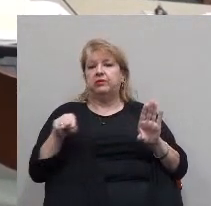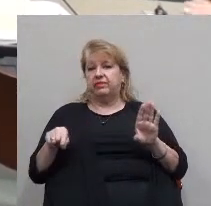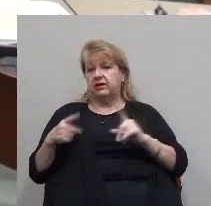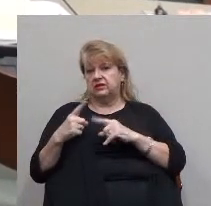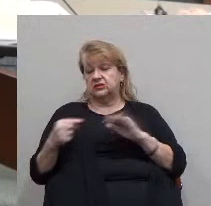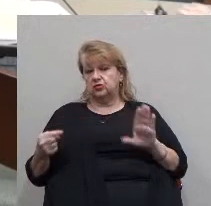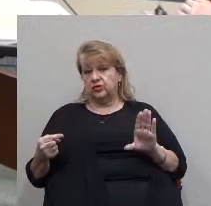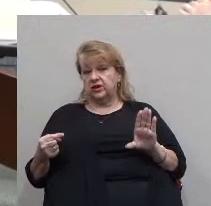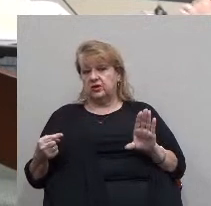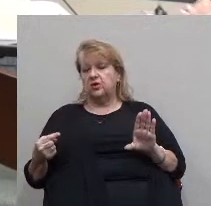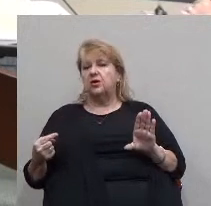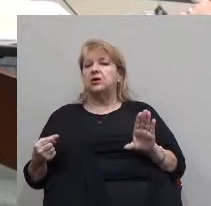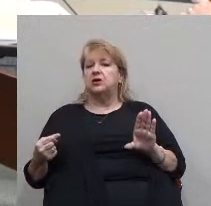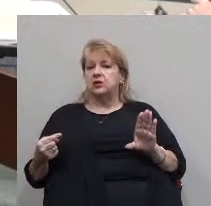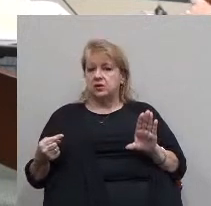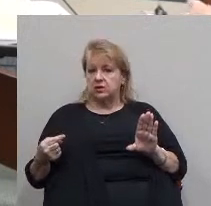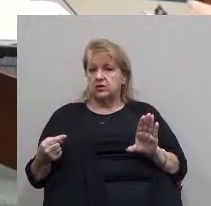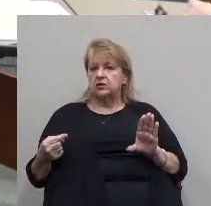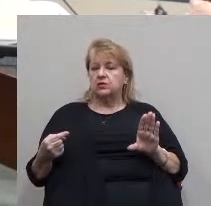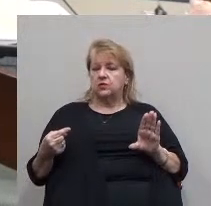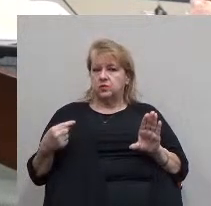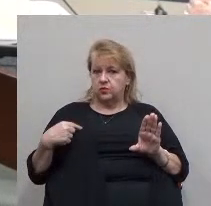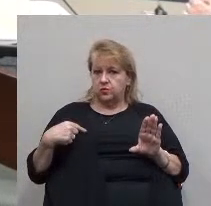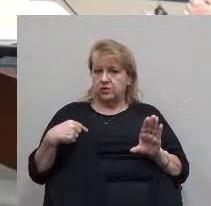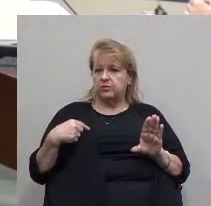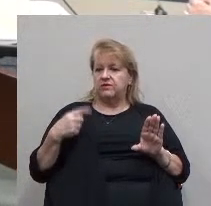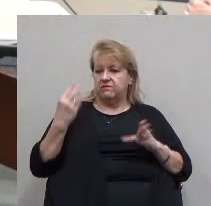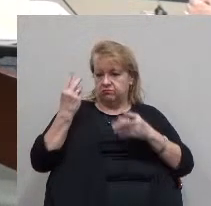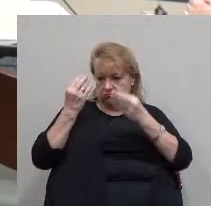into consideration when they make their decisions.